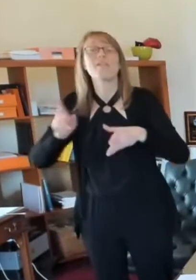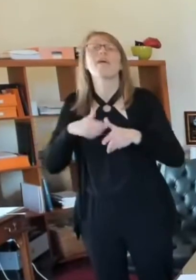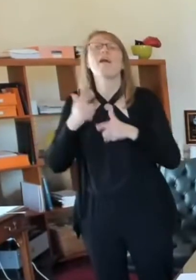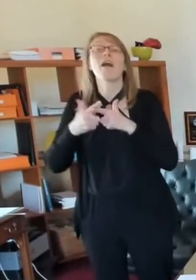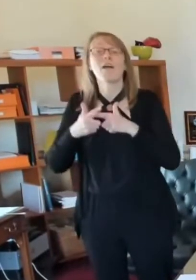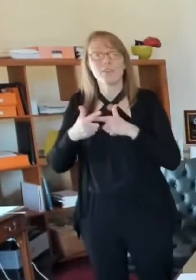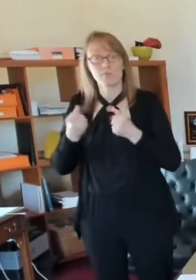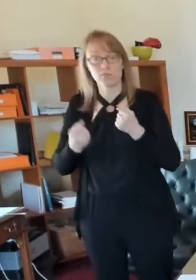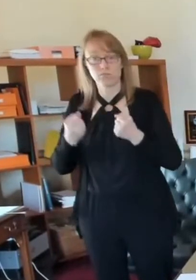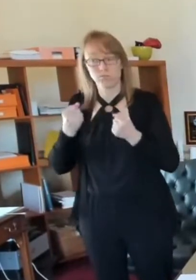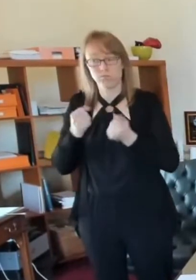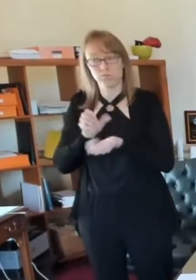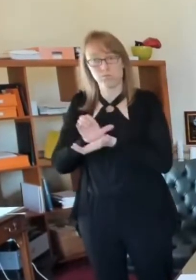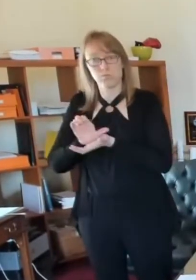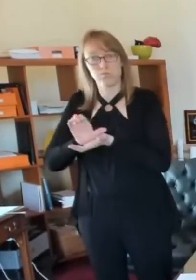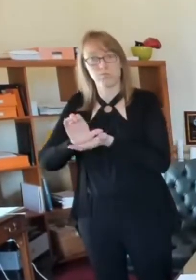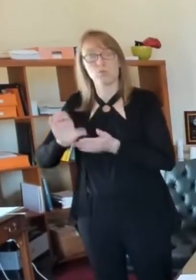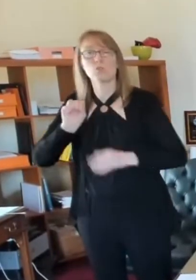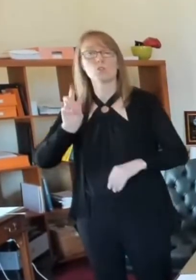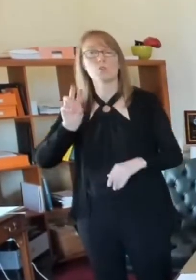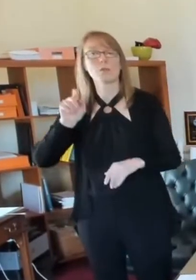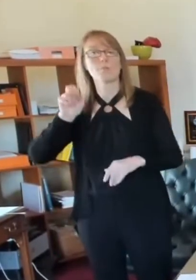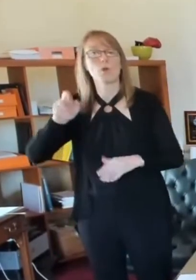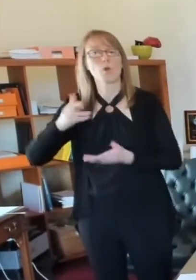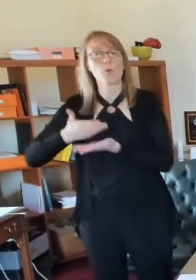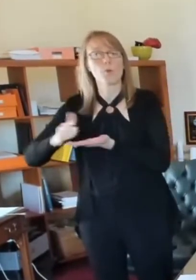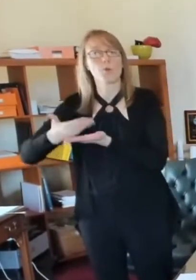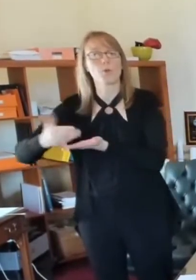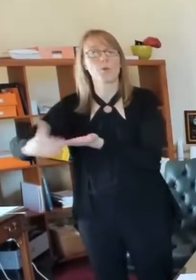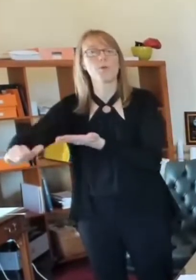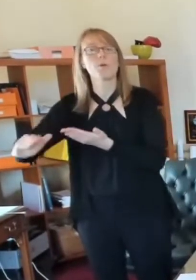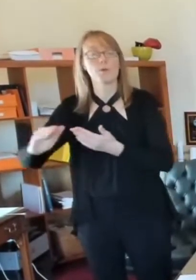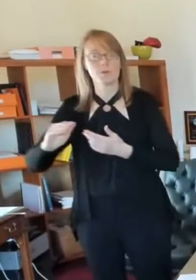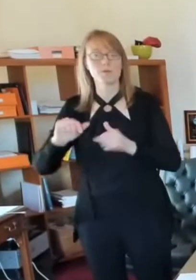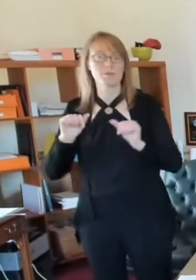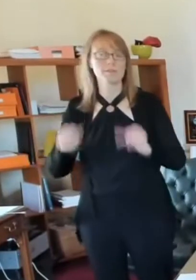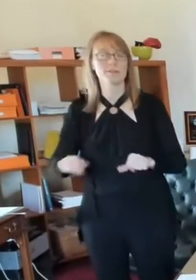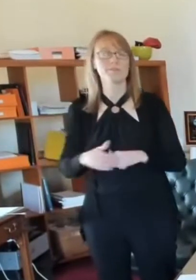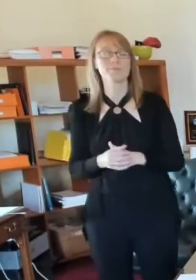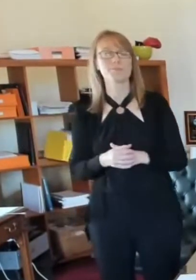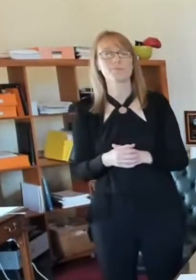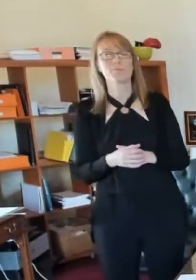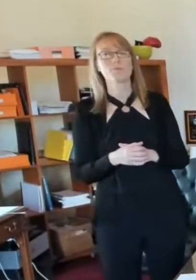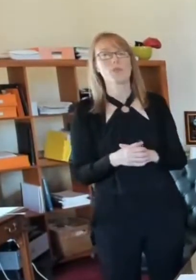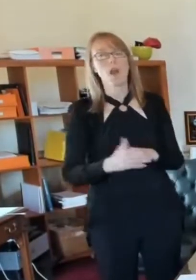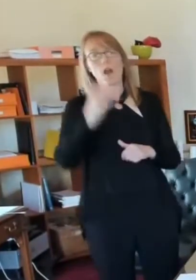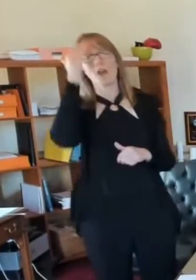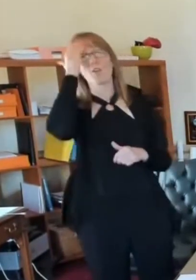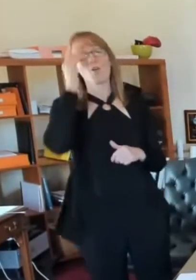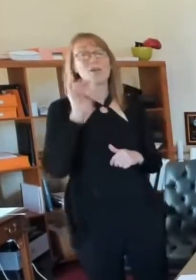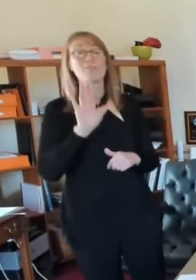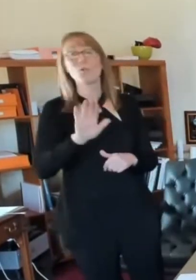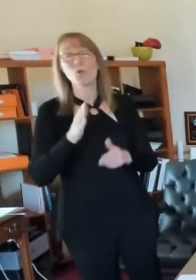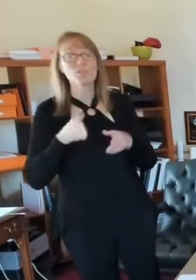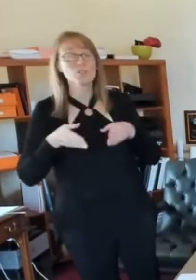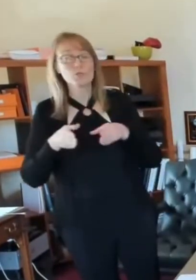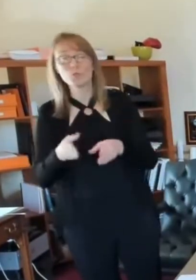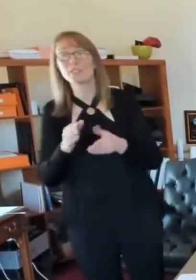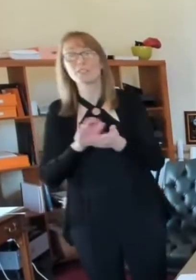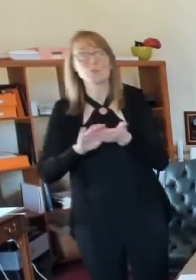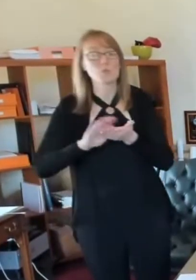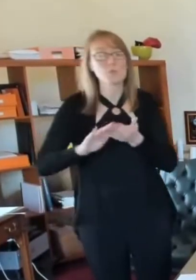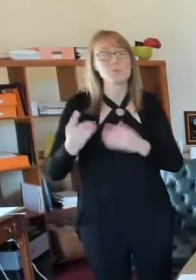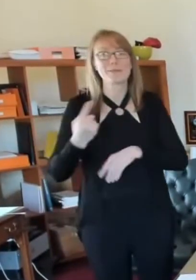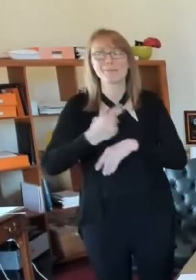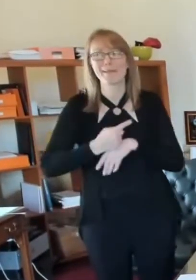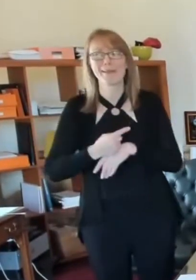most of those leaves. Now, I know and you know that if your street sweeping day is a month away or